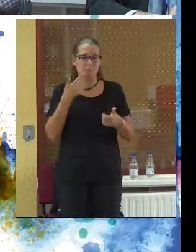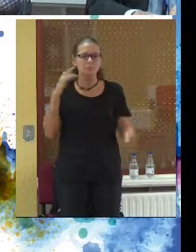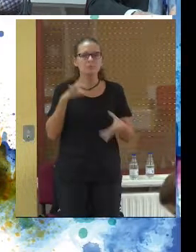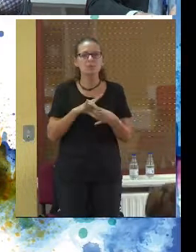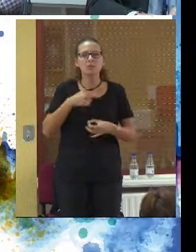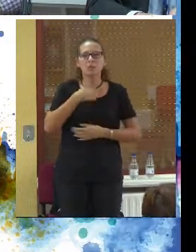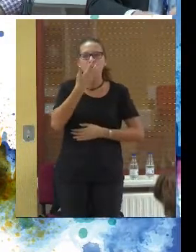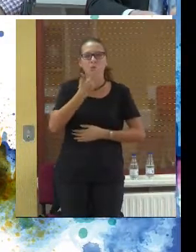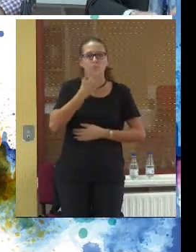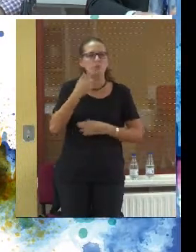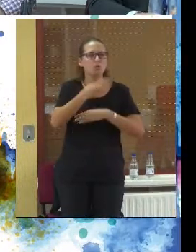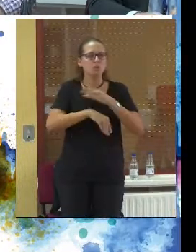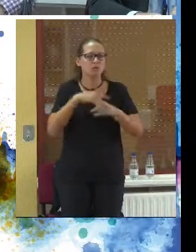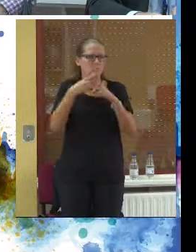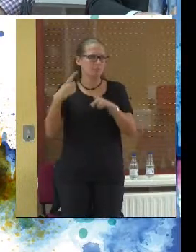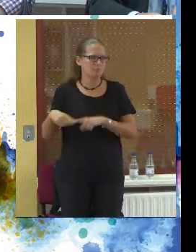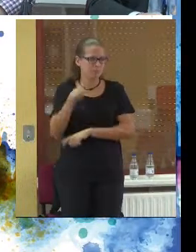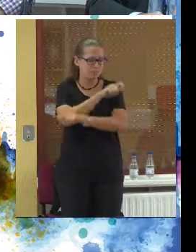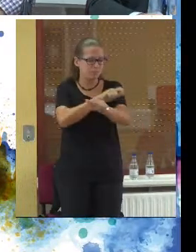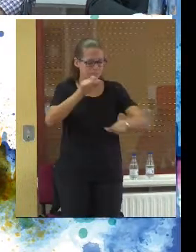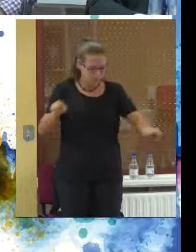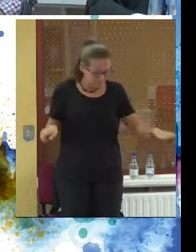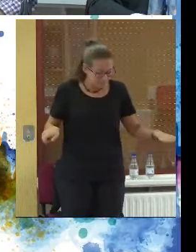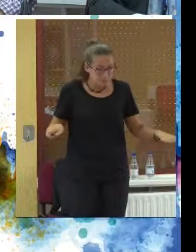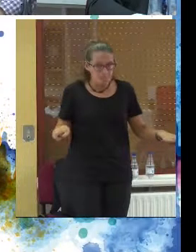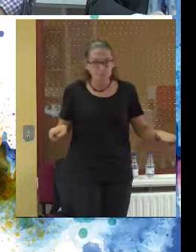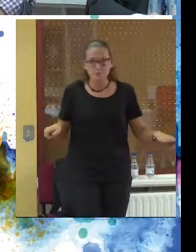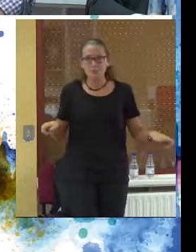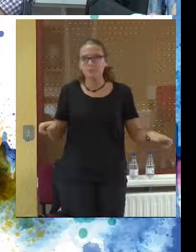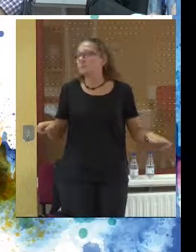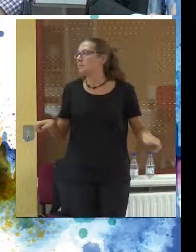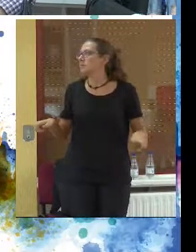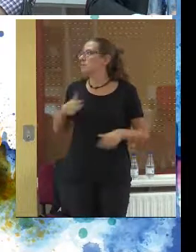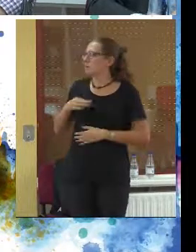environment. We are working with different organizations, different persons